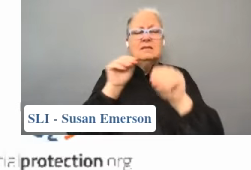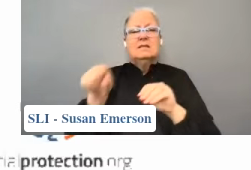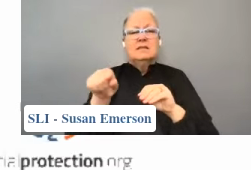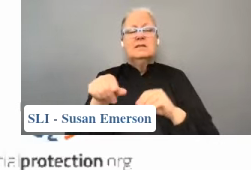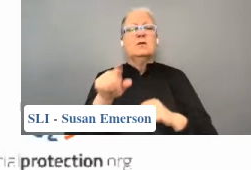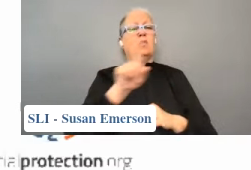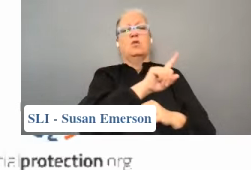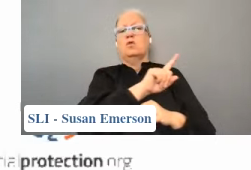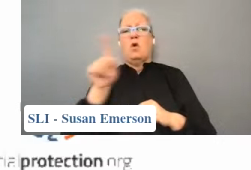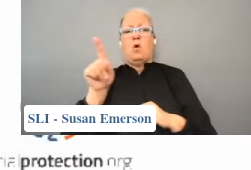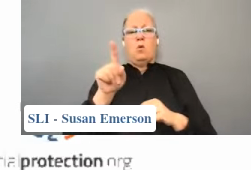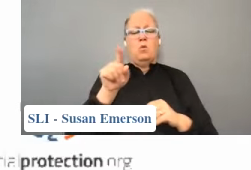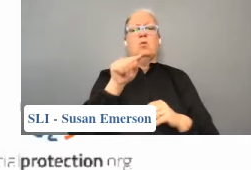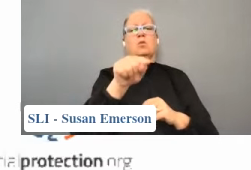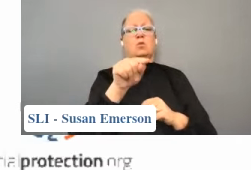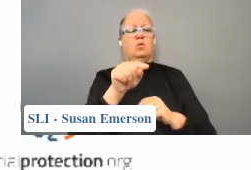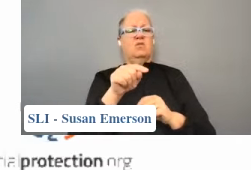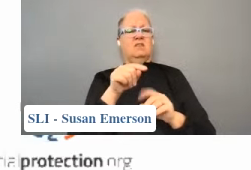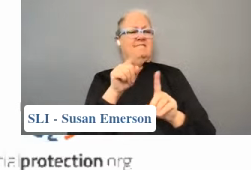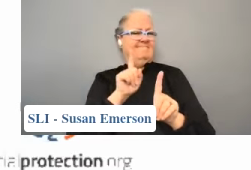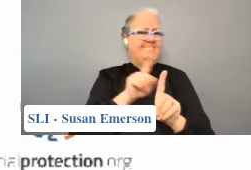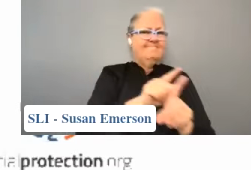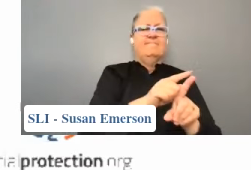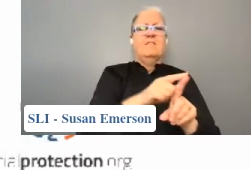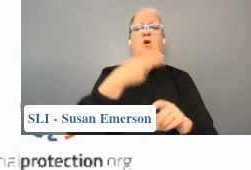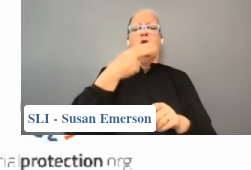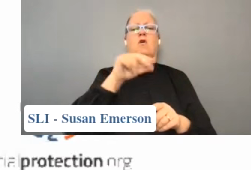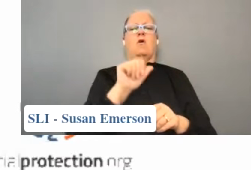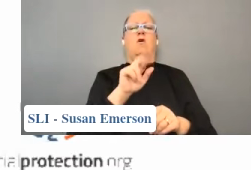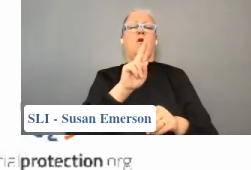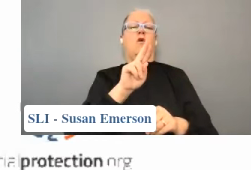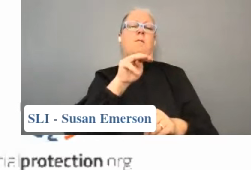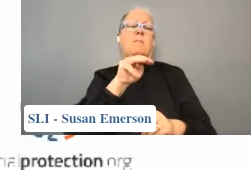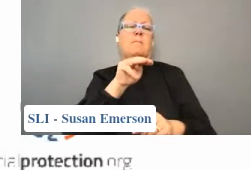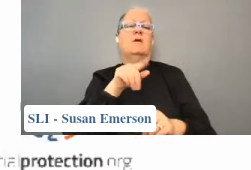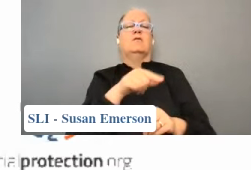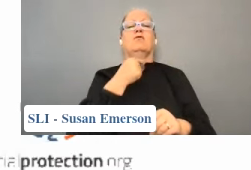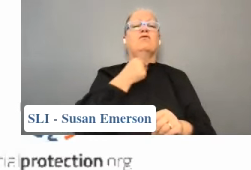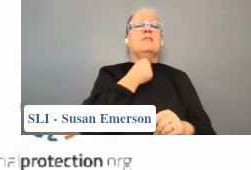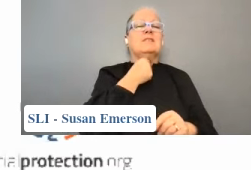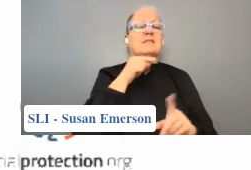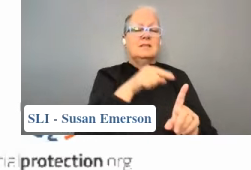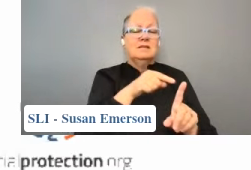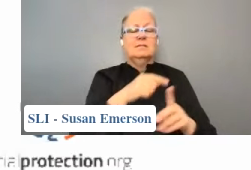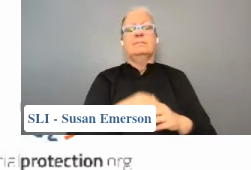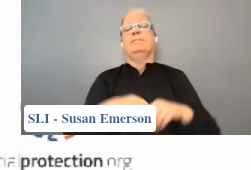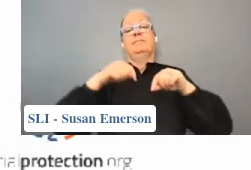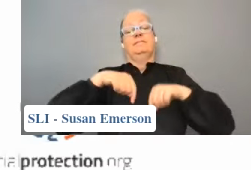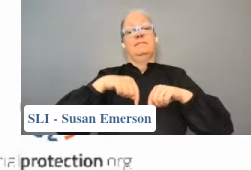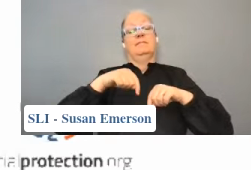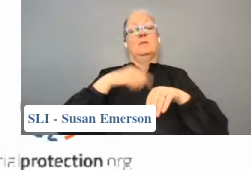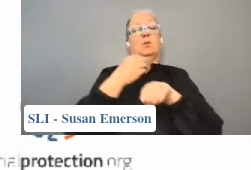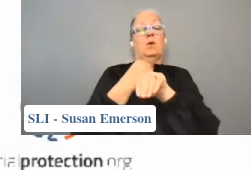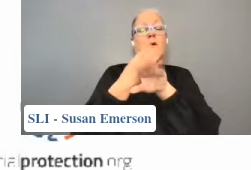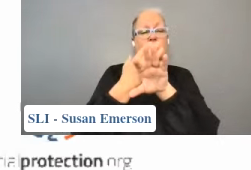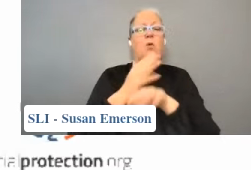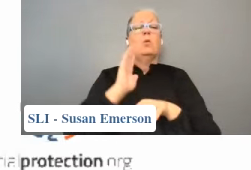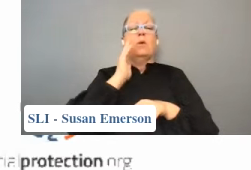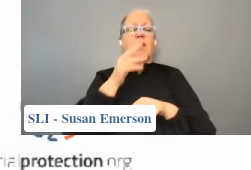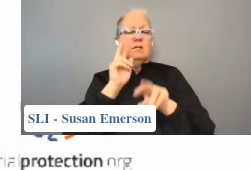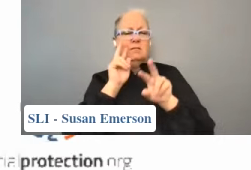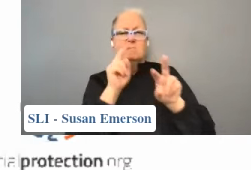evidence needs to inform the design of new social protection approaches. This webinar will provide an in-depth look at these issues